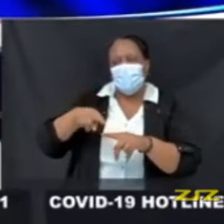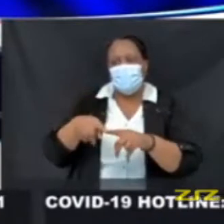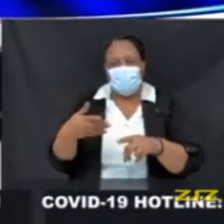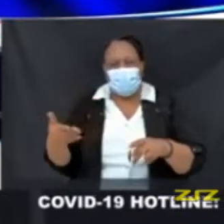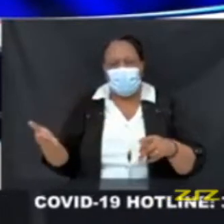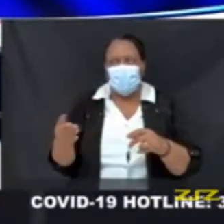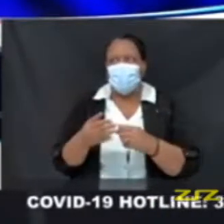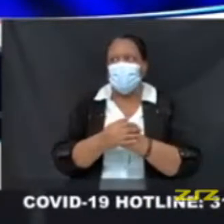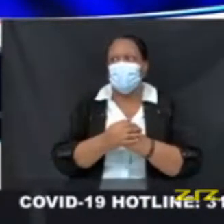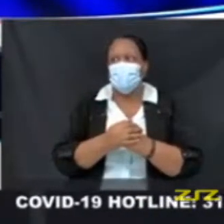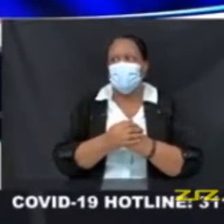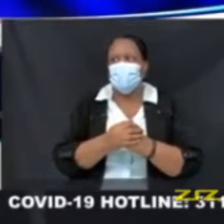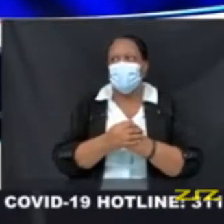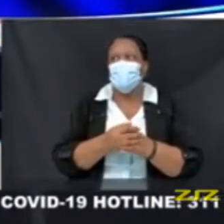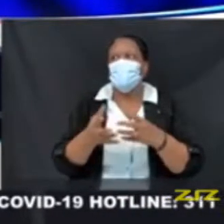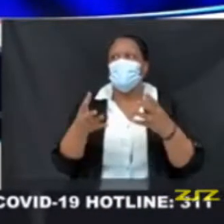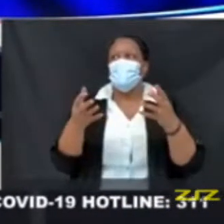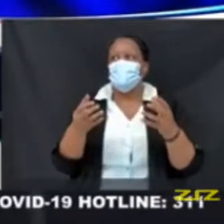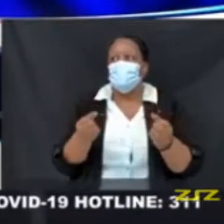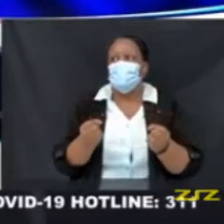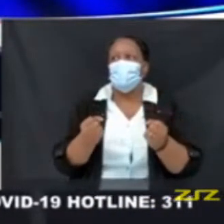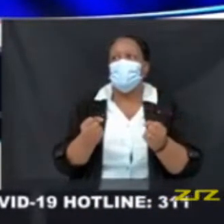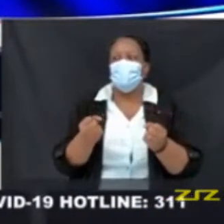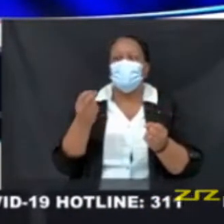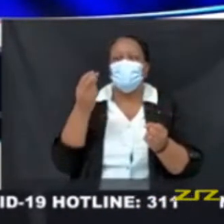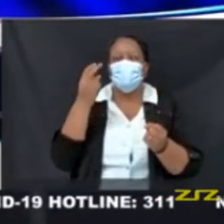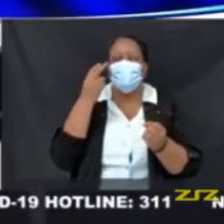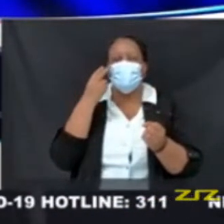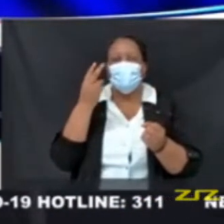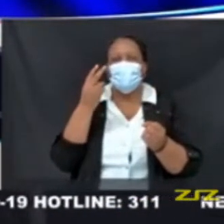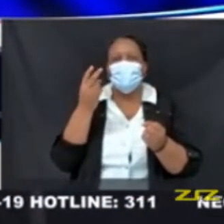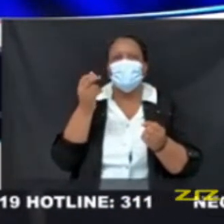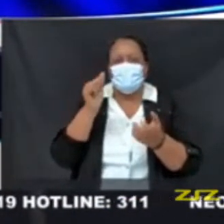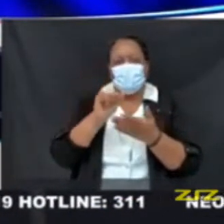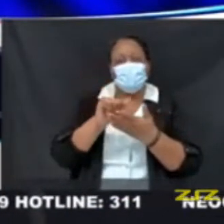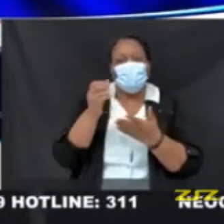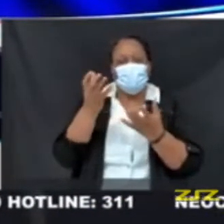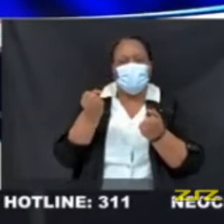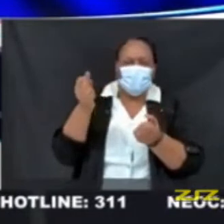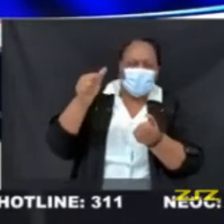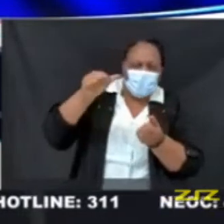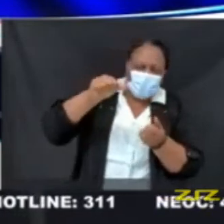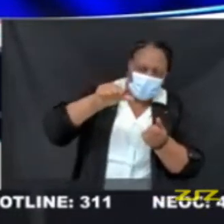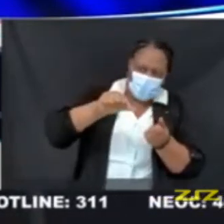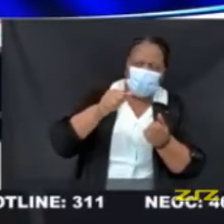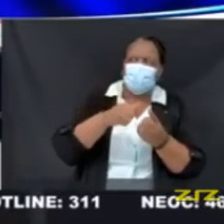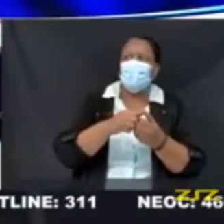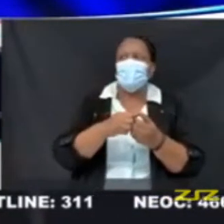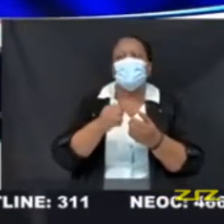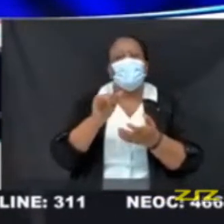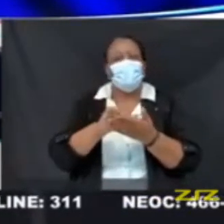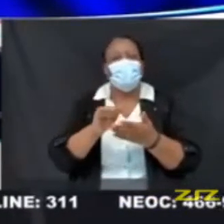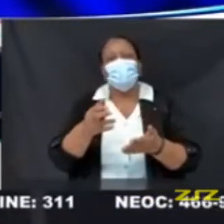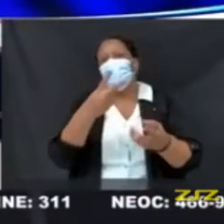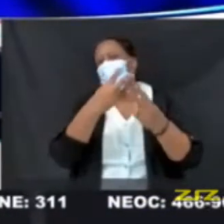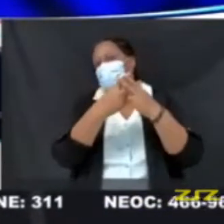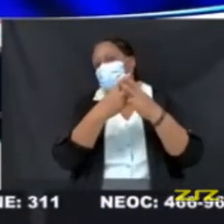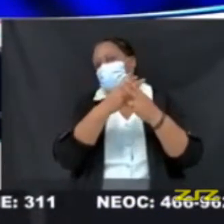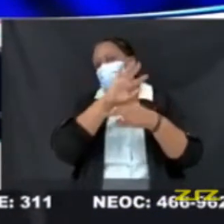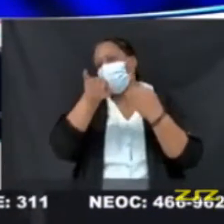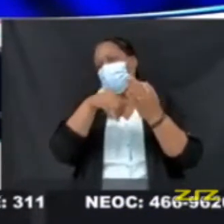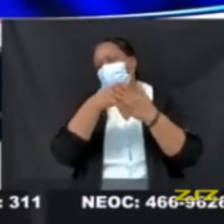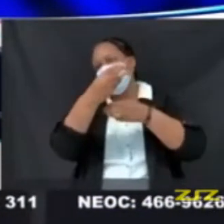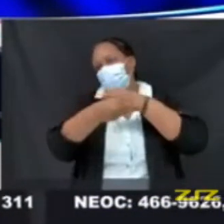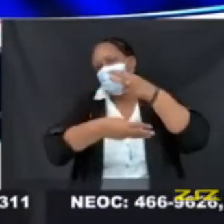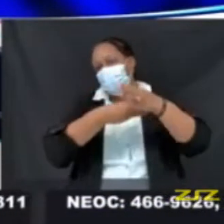in promoting a global culture of disaster risk reduction through collective action that is designed to save our planet.